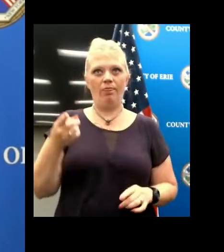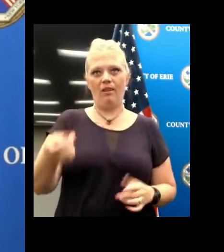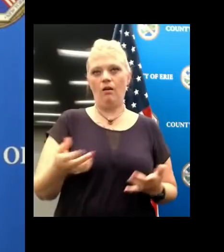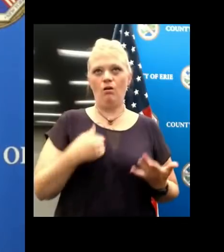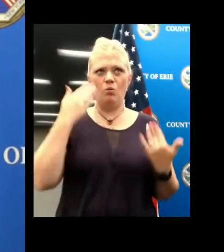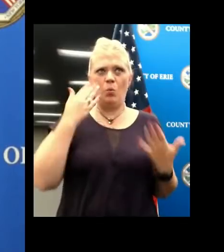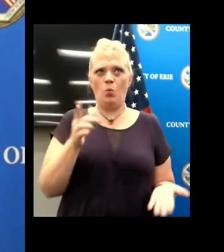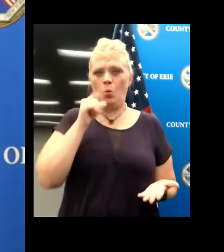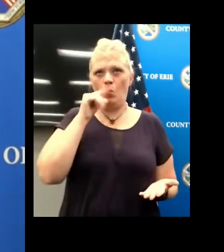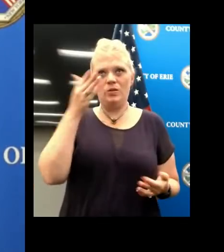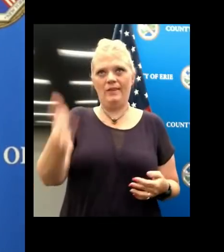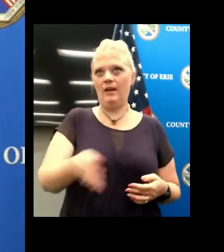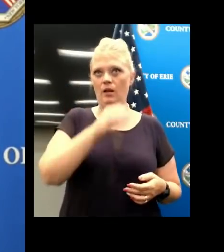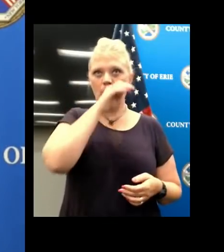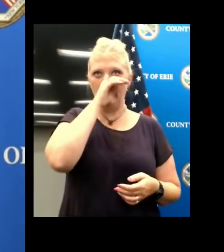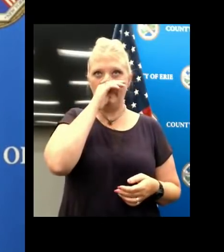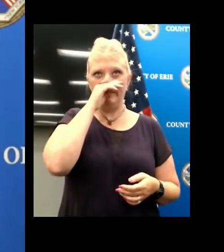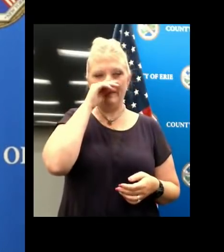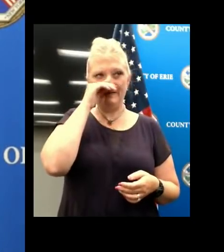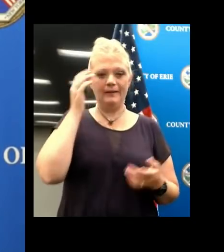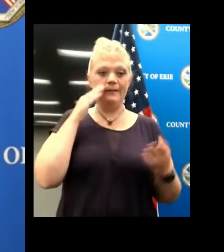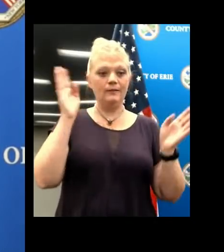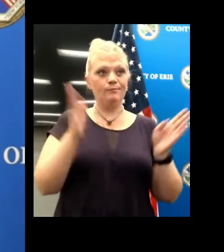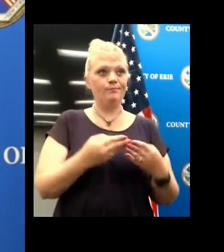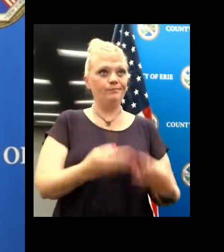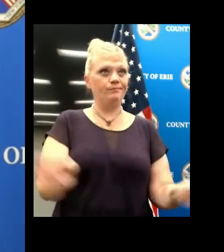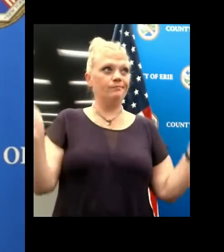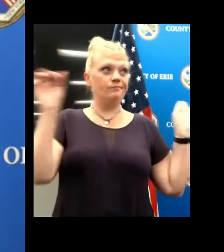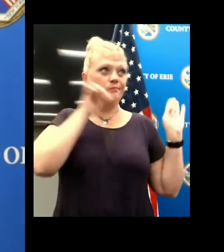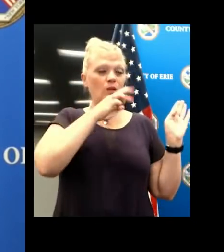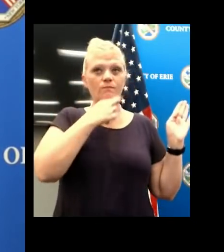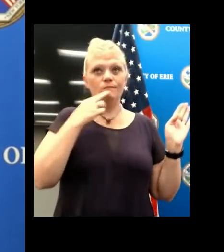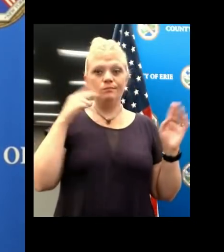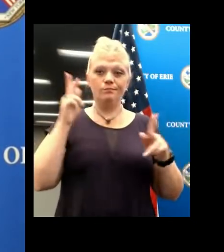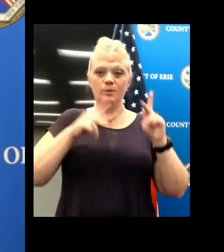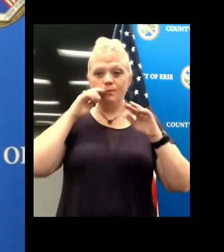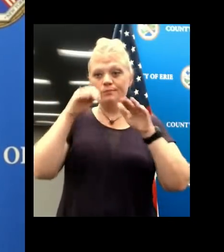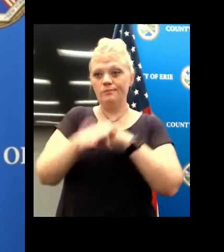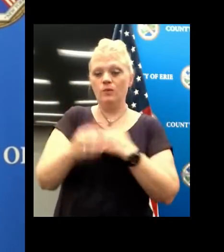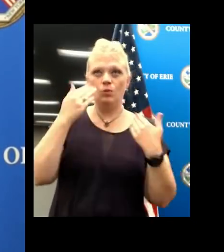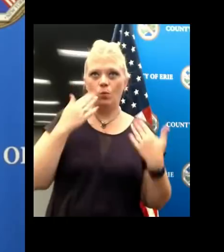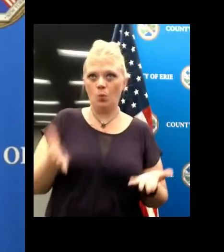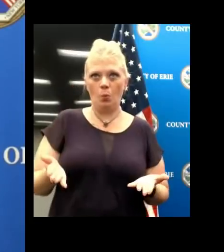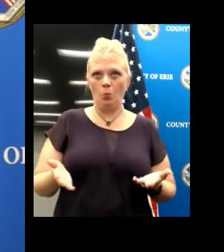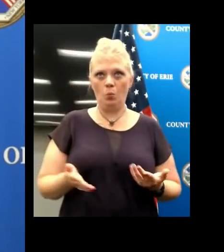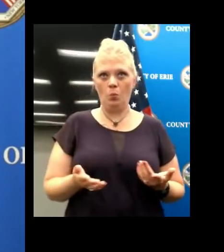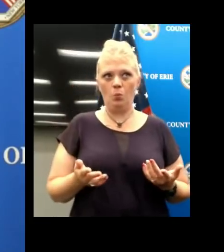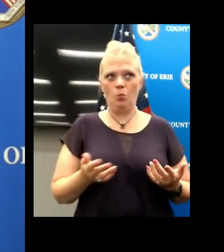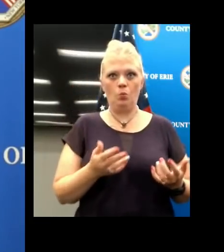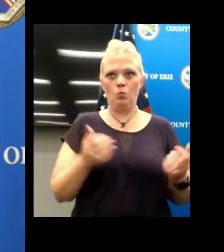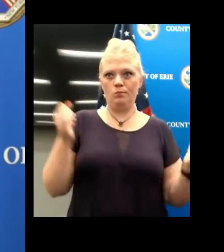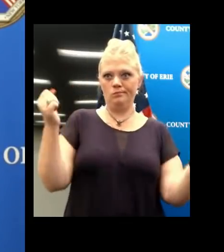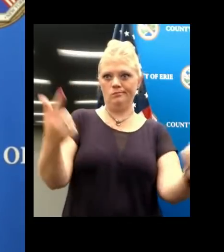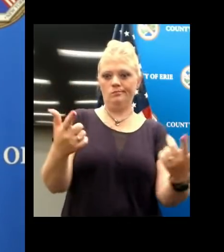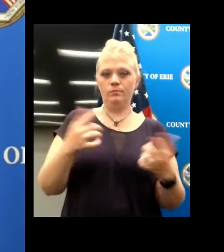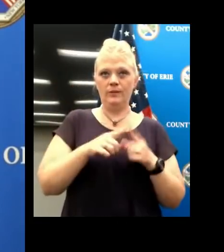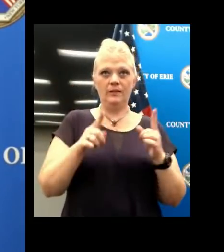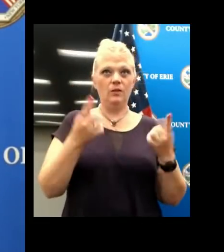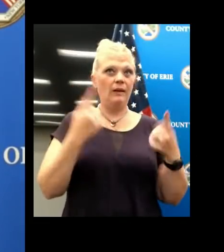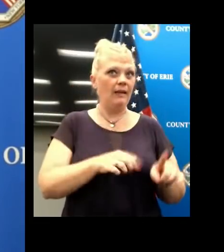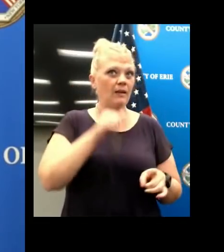know who's always there. It's when you open up a bar or restaurant, people walk in, you don't know what you're always going to get. But what happened yesterday